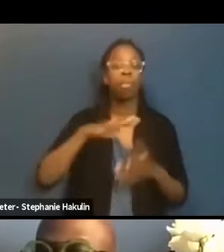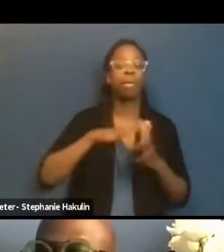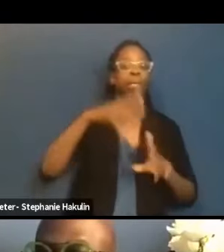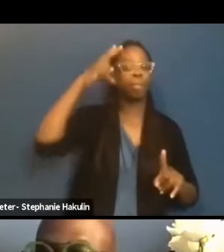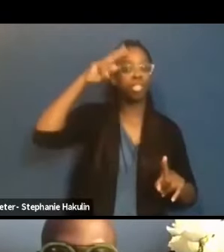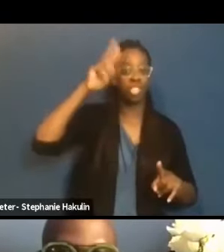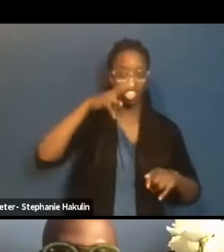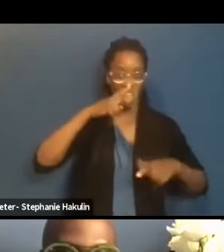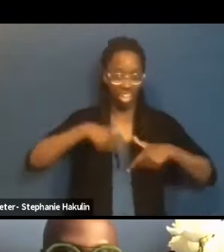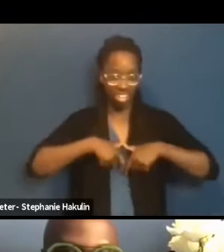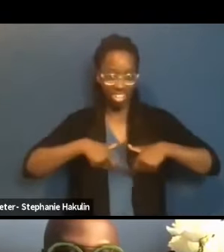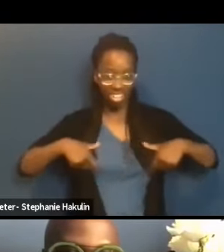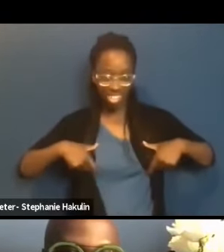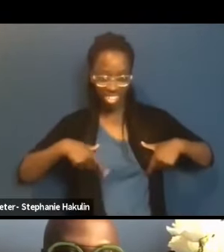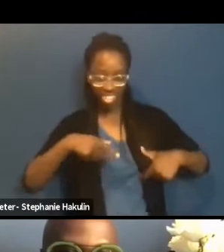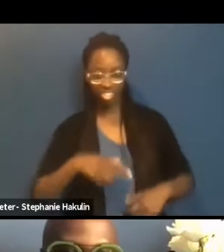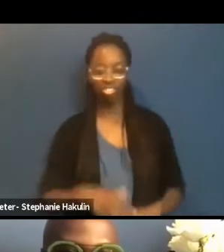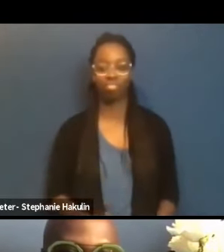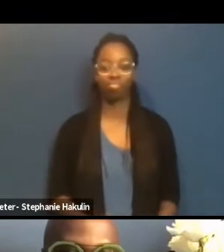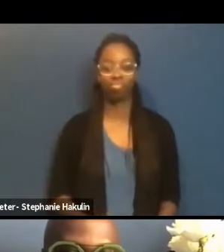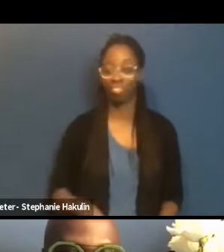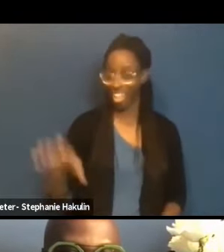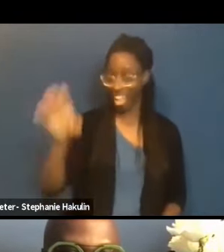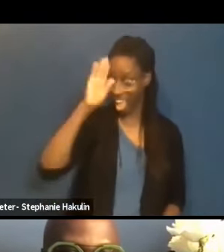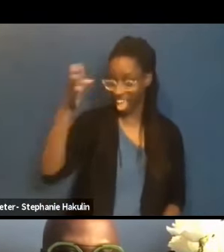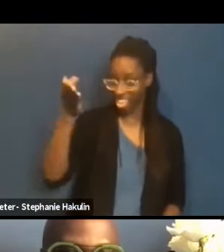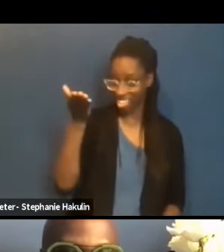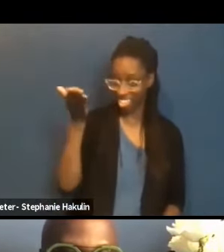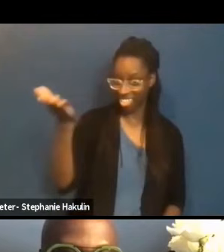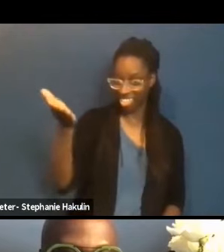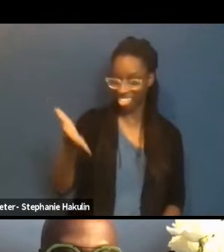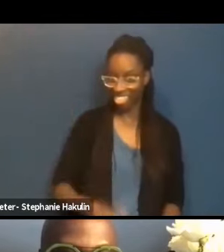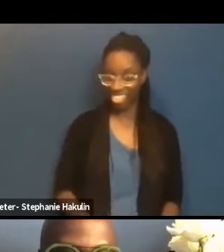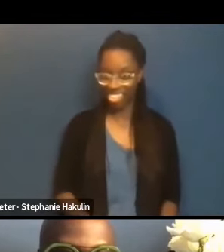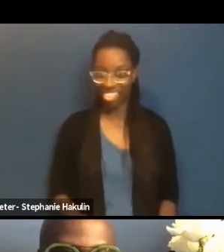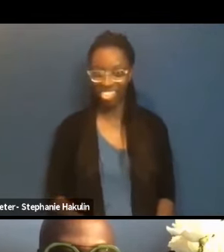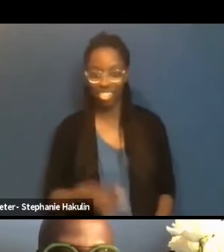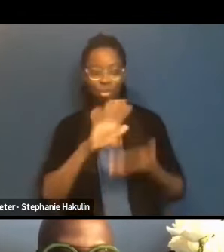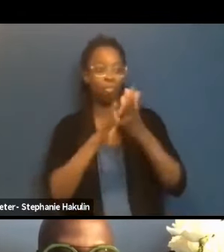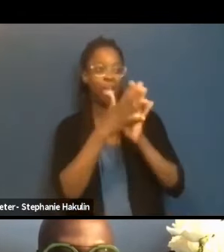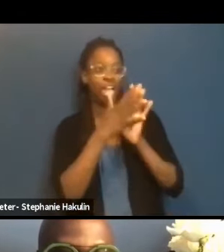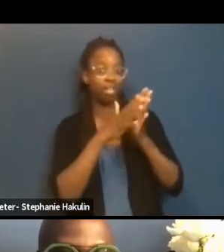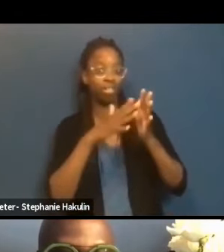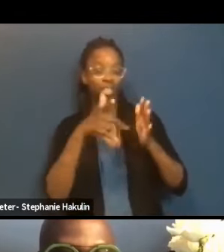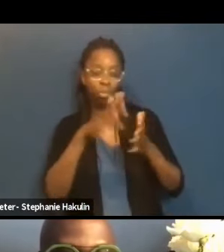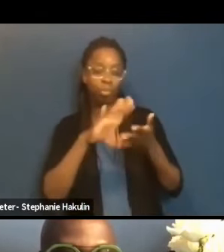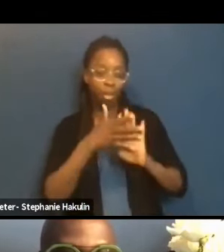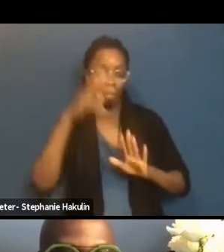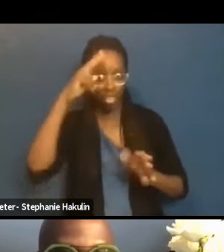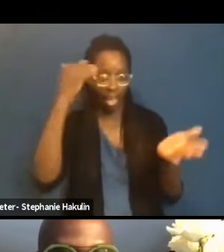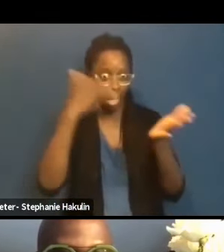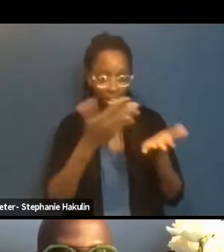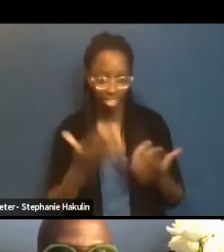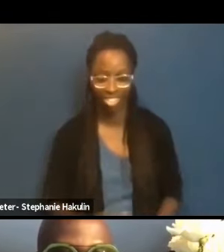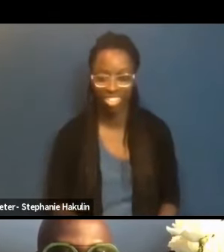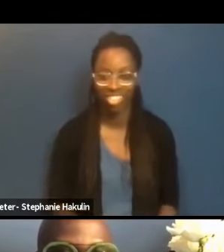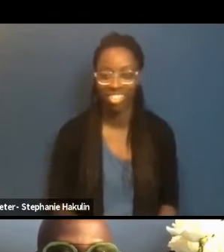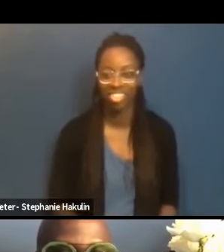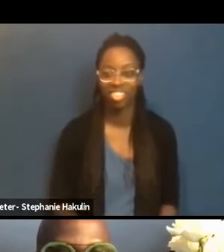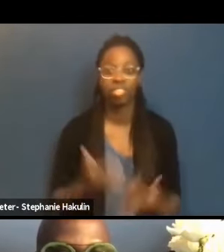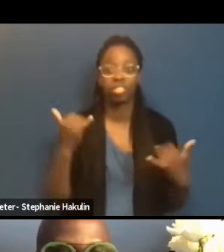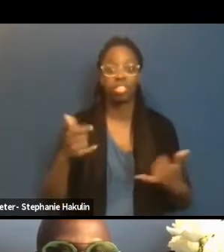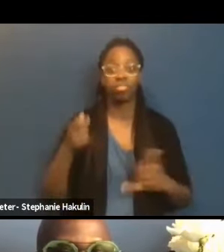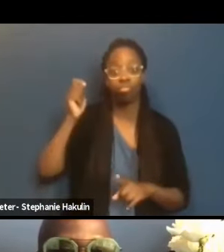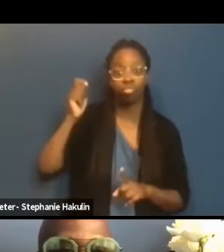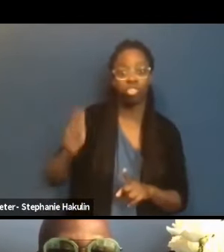over there? I'm doing great. Our judges are really loving the piece, and I think it just took them some time. It's feeling in their soul. That's